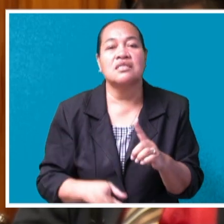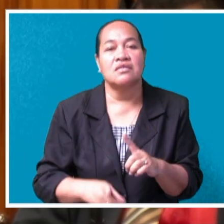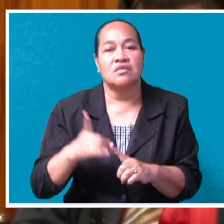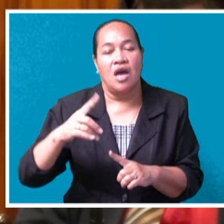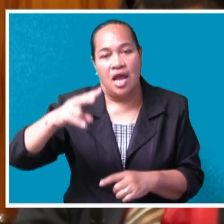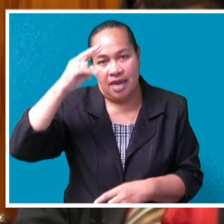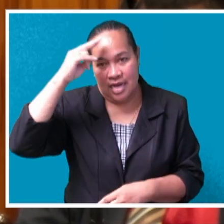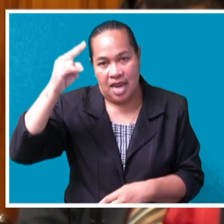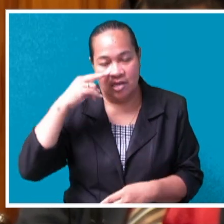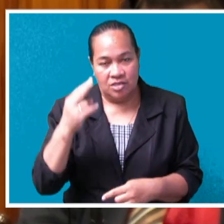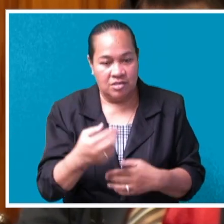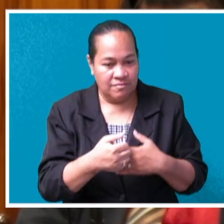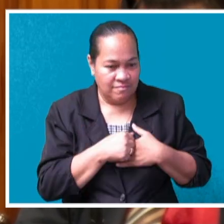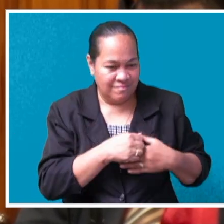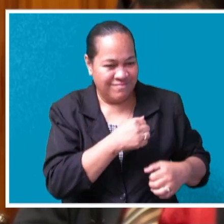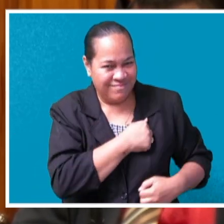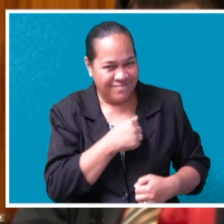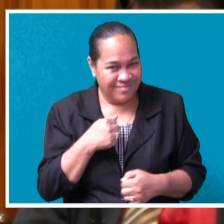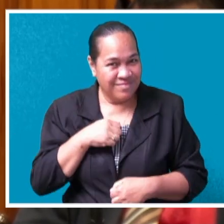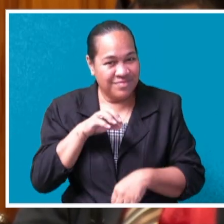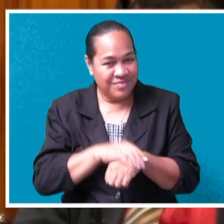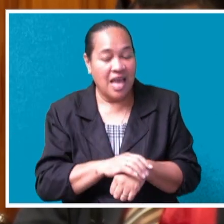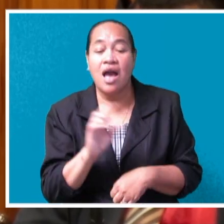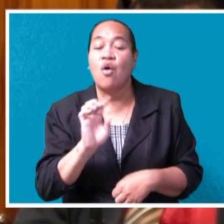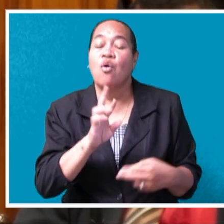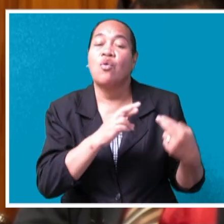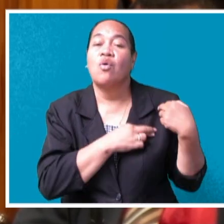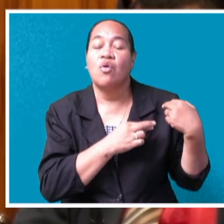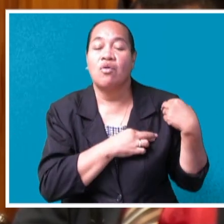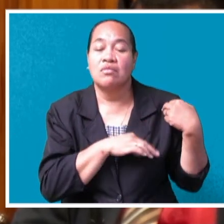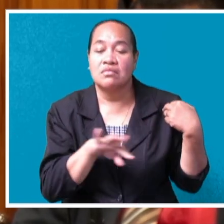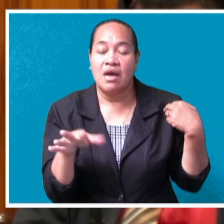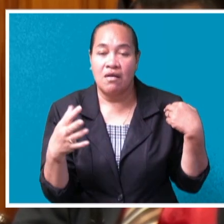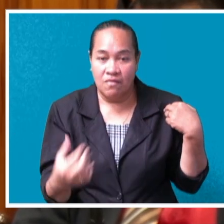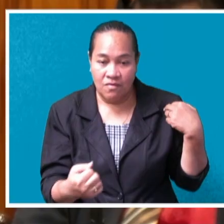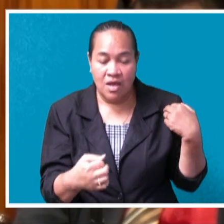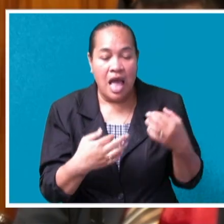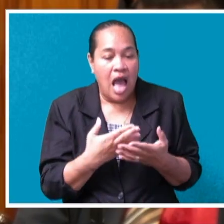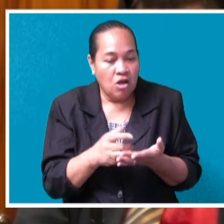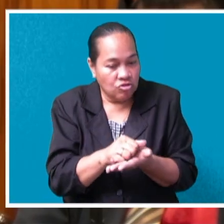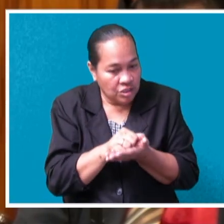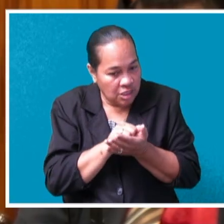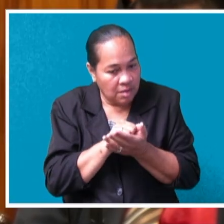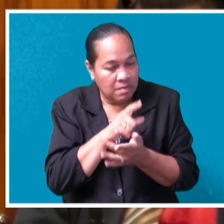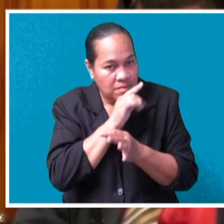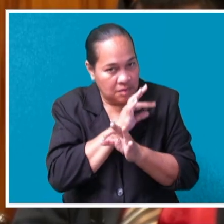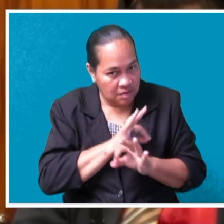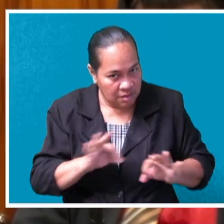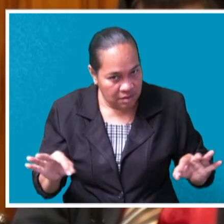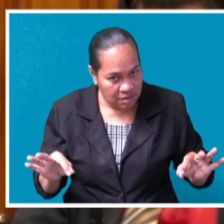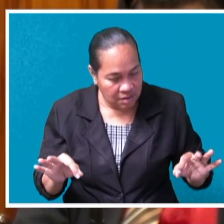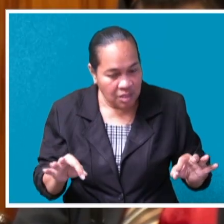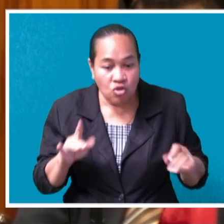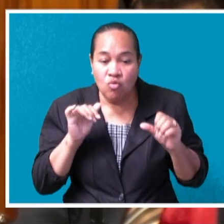security institutions and the role they play in maintaining stability and protecting the interests of all the